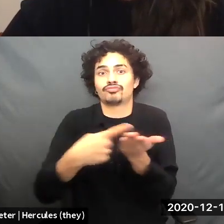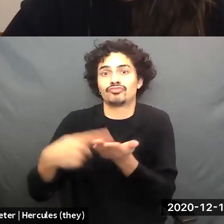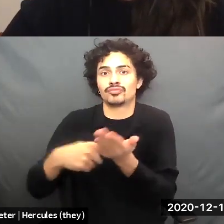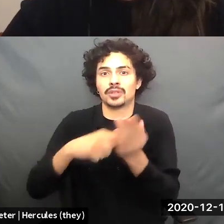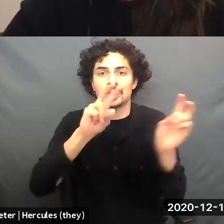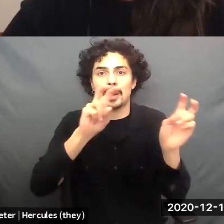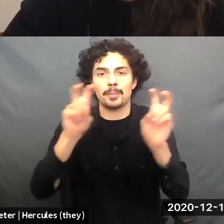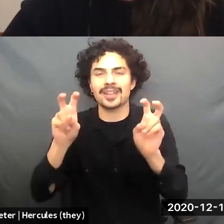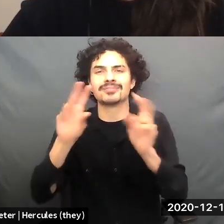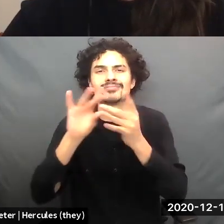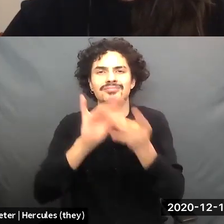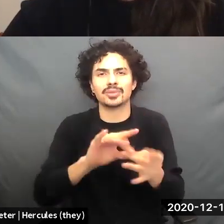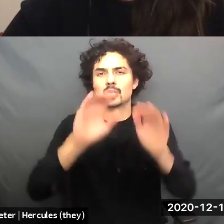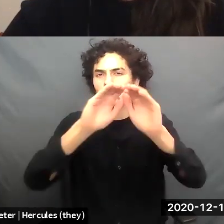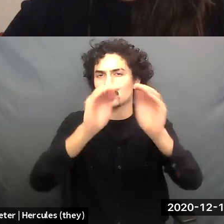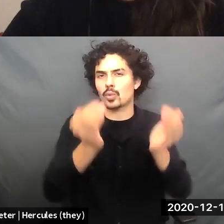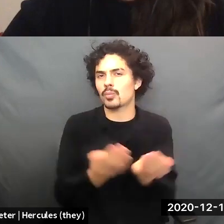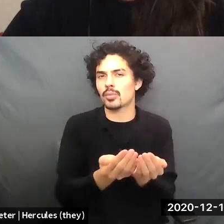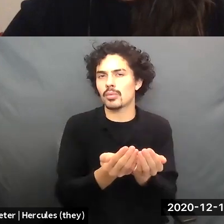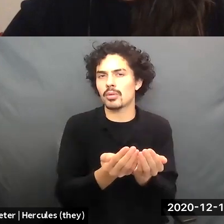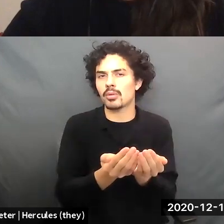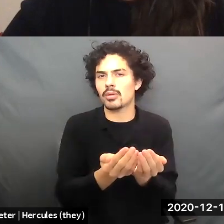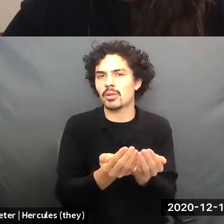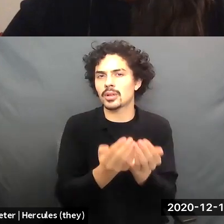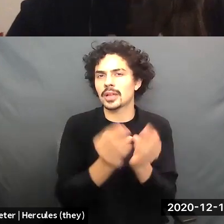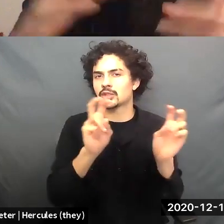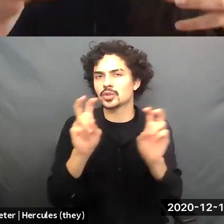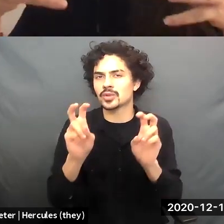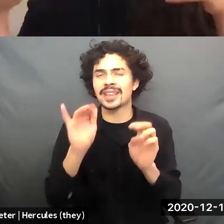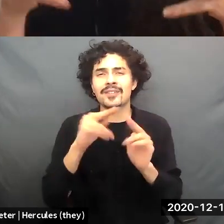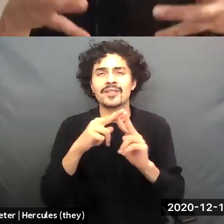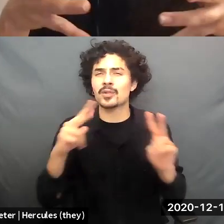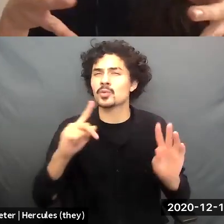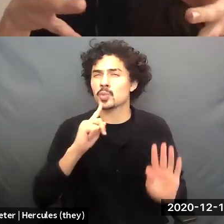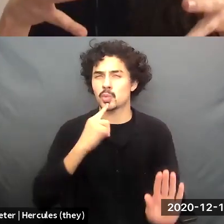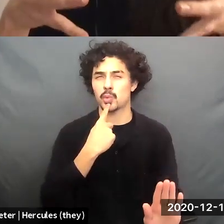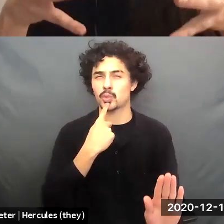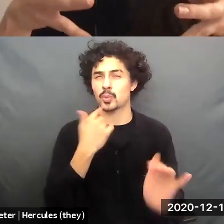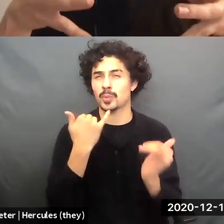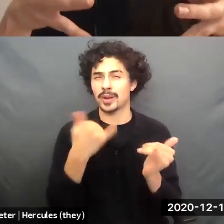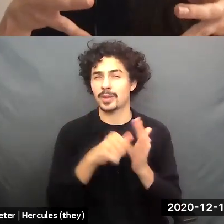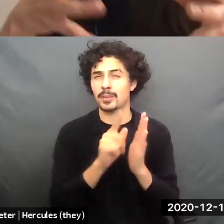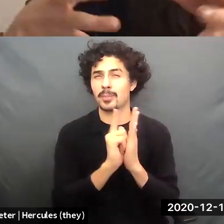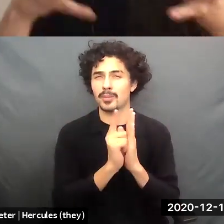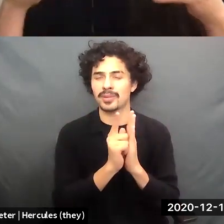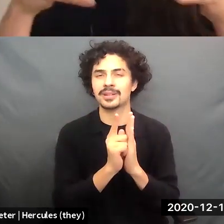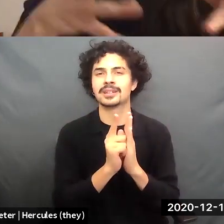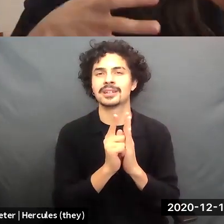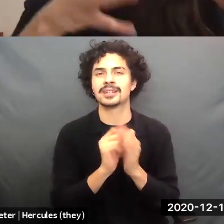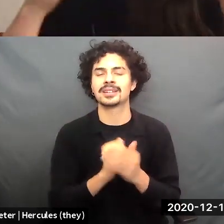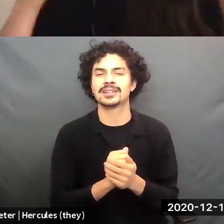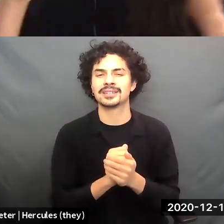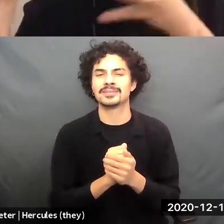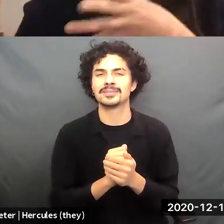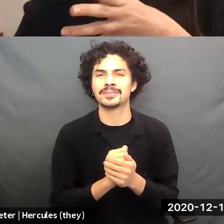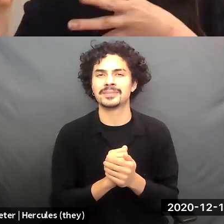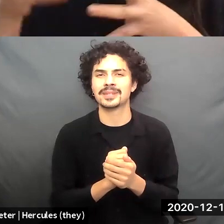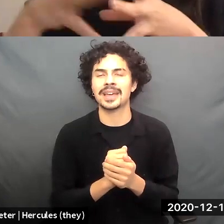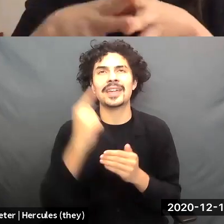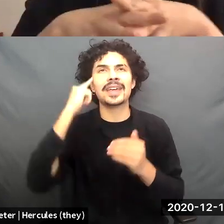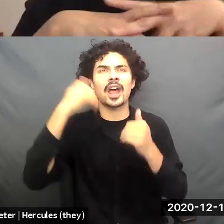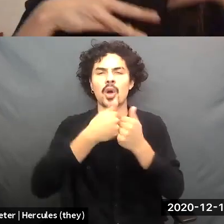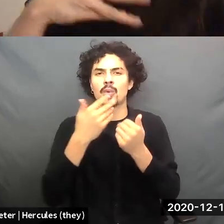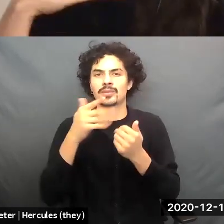that's something that I think is really crucial, like at this moment to not, to think about these, how they apply to Israel,